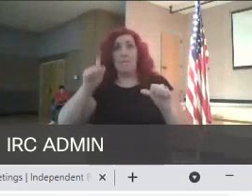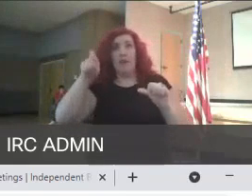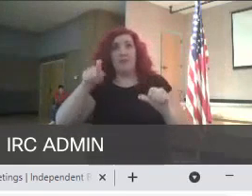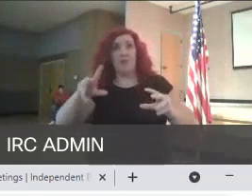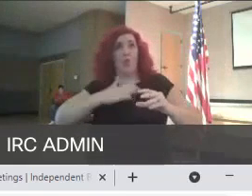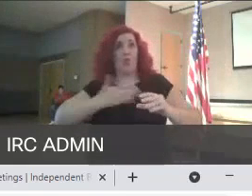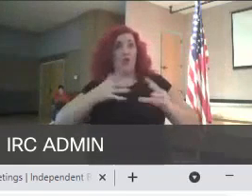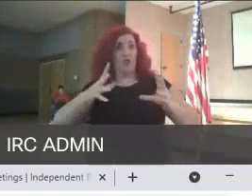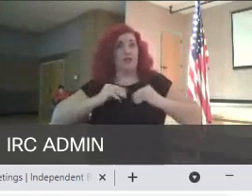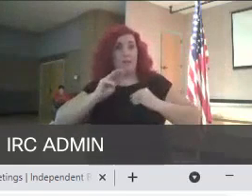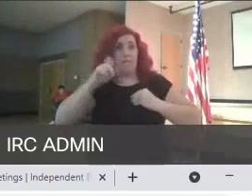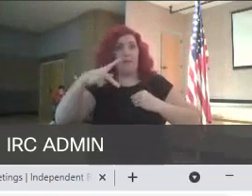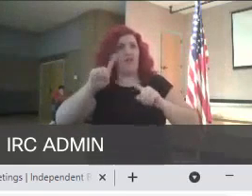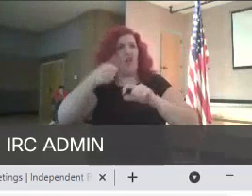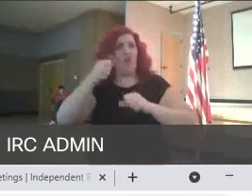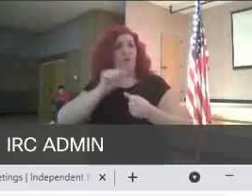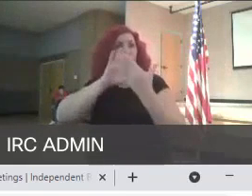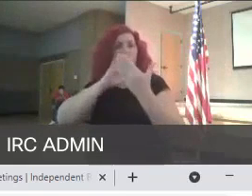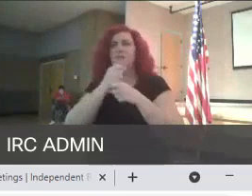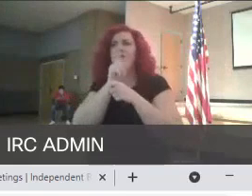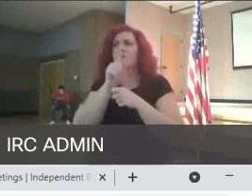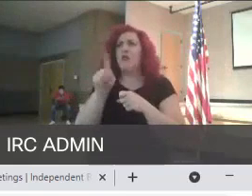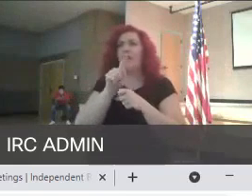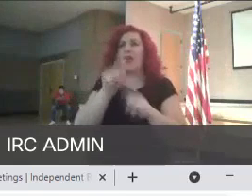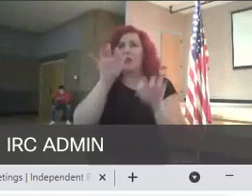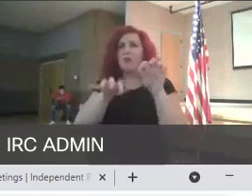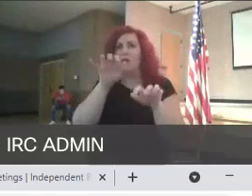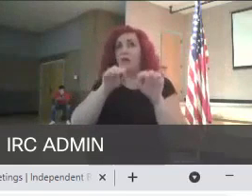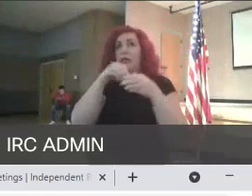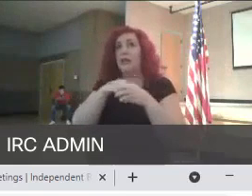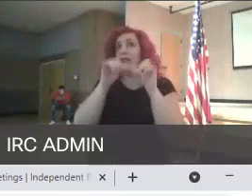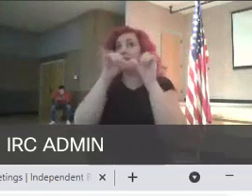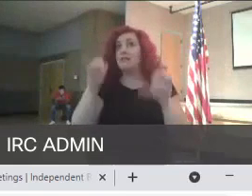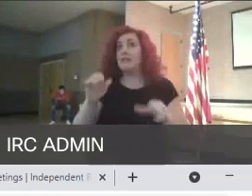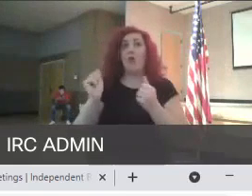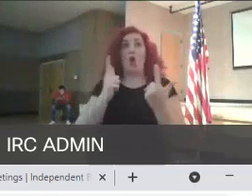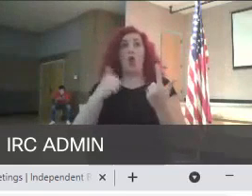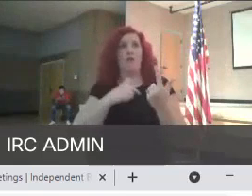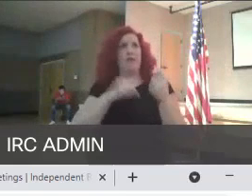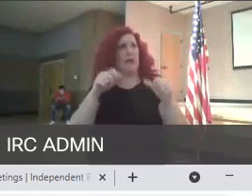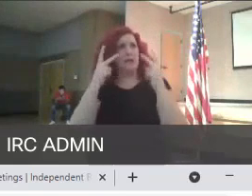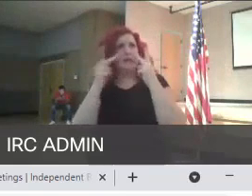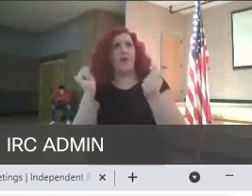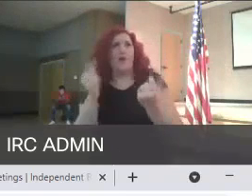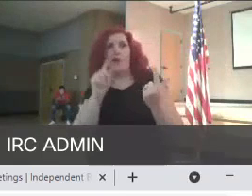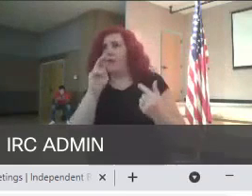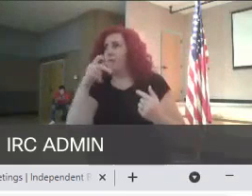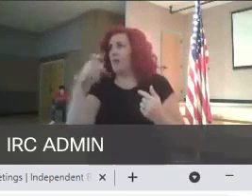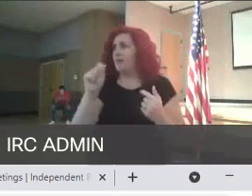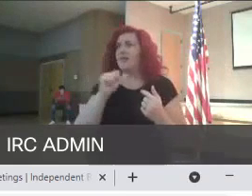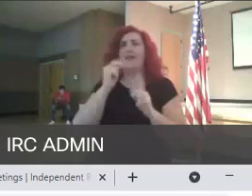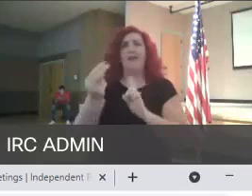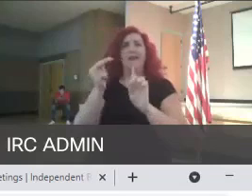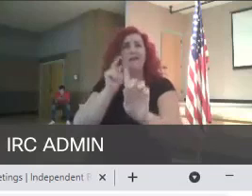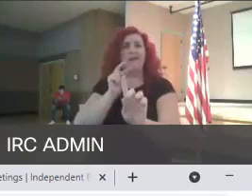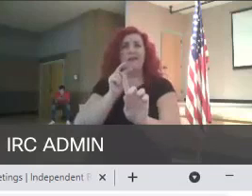other means and make sure that they are input into the system where all of us can see them, so that they are not perceived